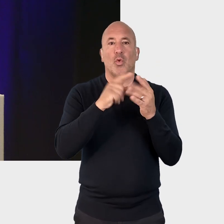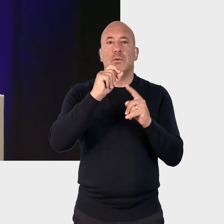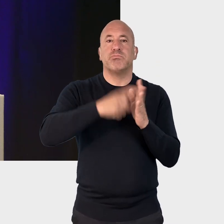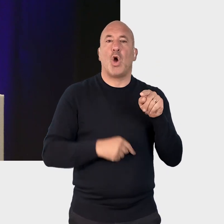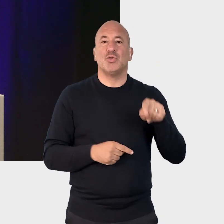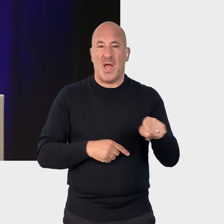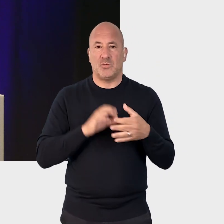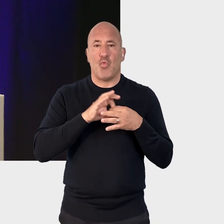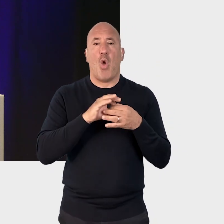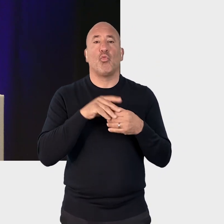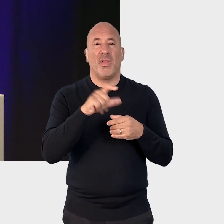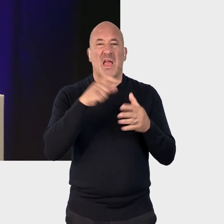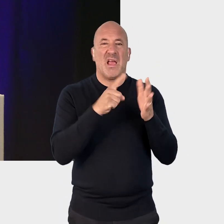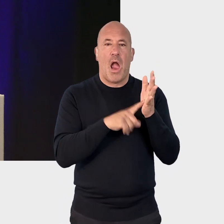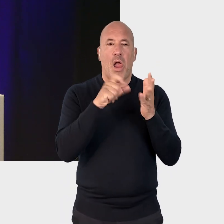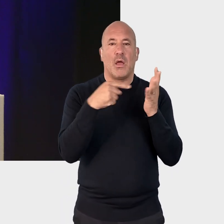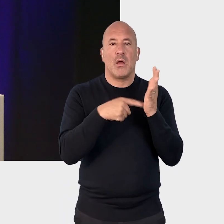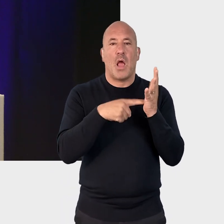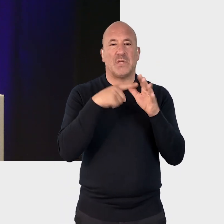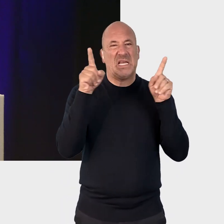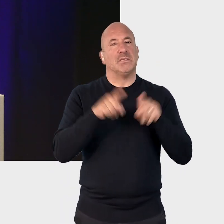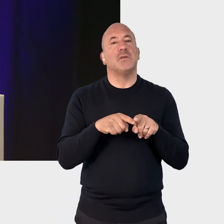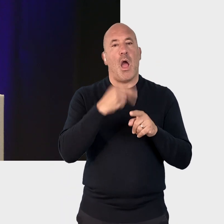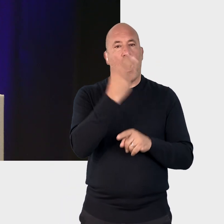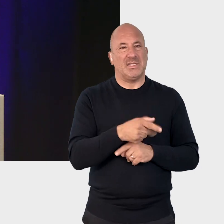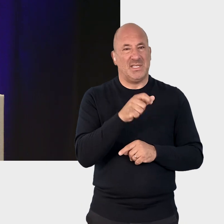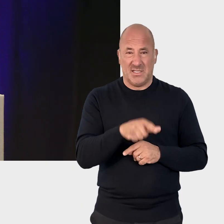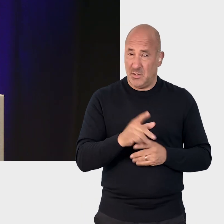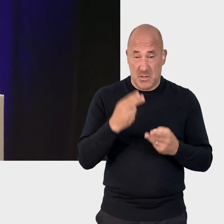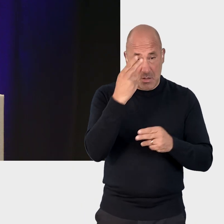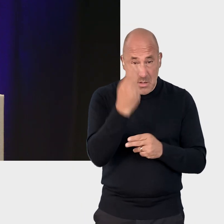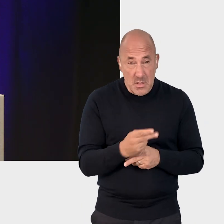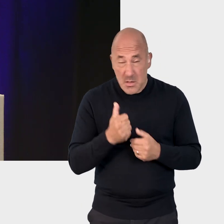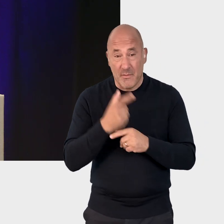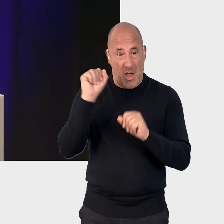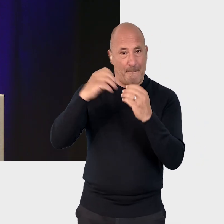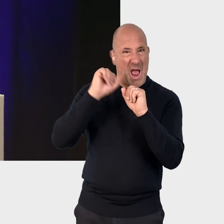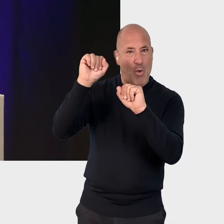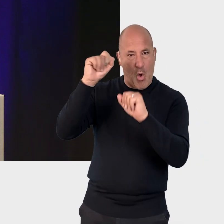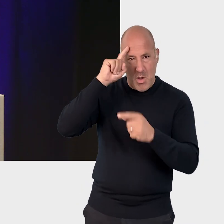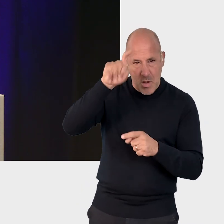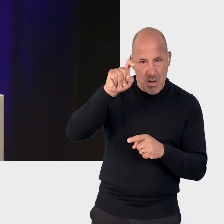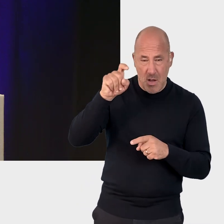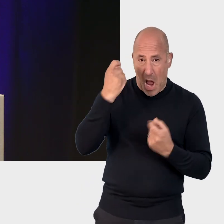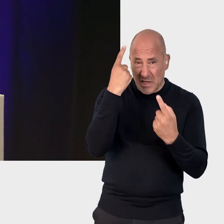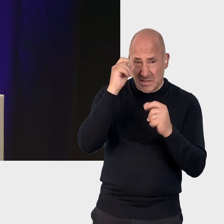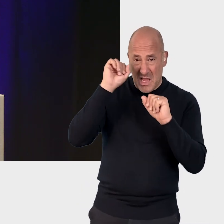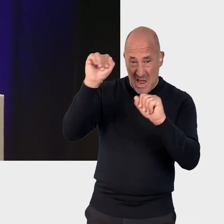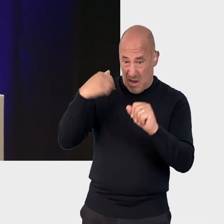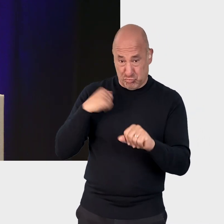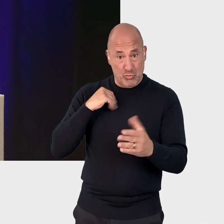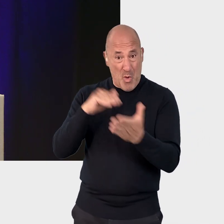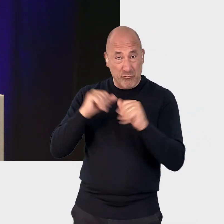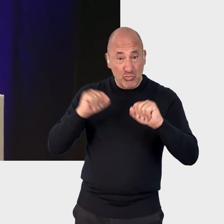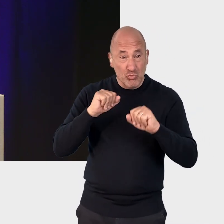British Council funding for to do a collaboration with artists in Calcutta. It was completely designed and devised by Barrovians. It was an